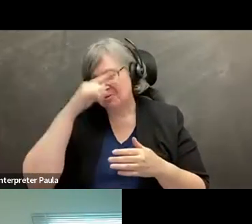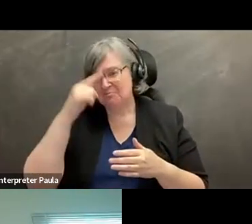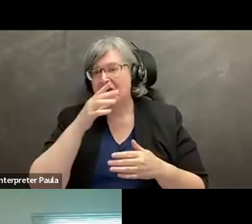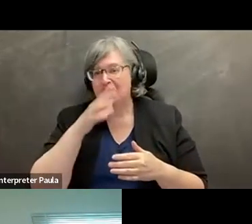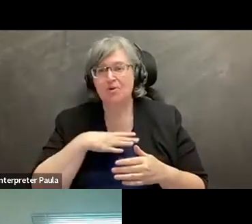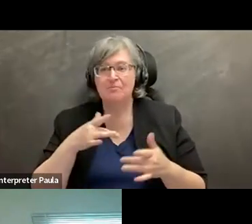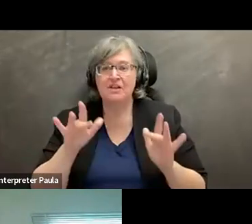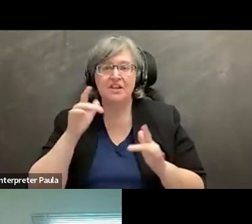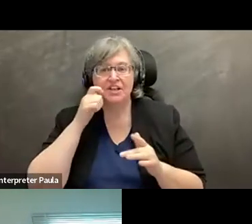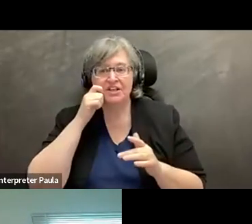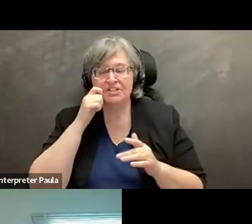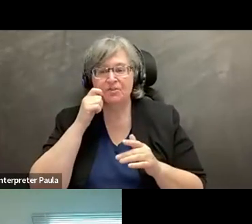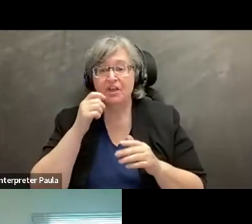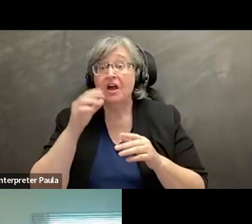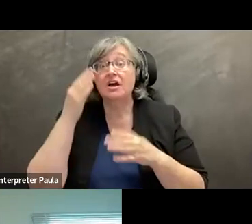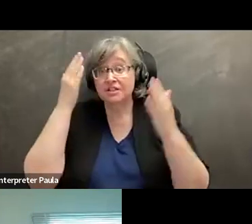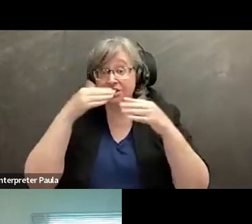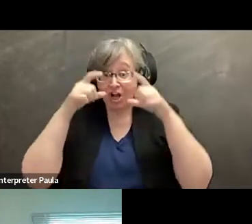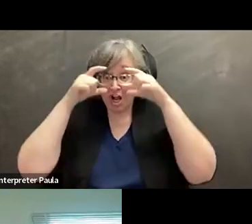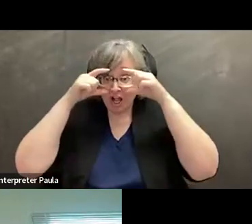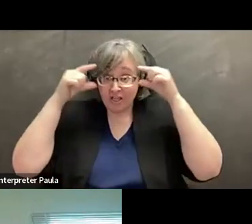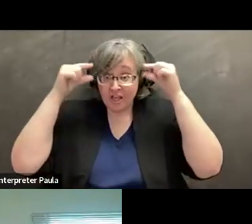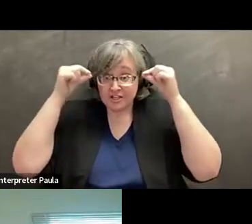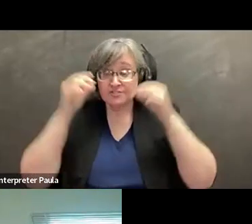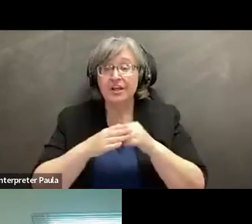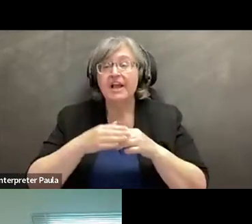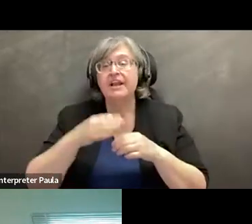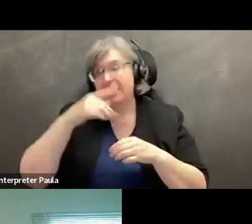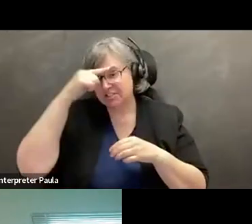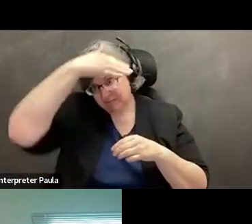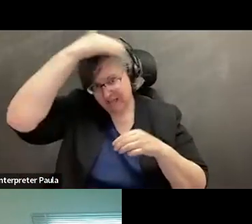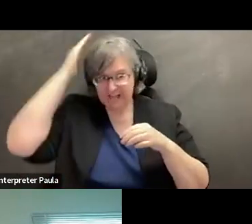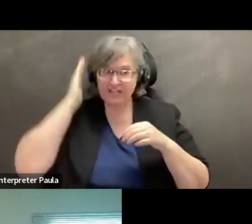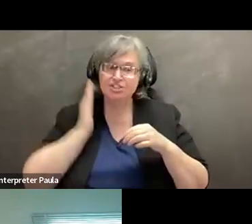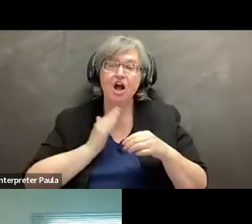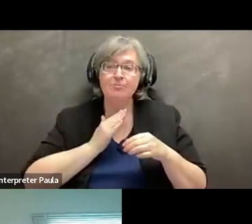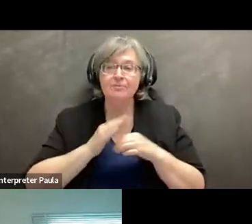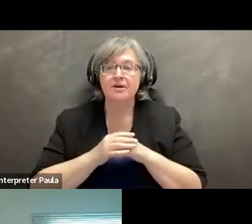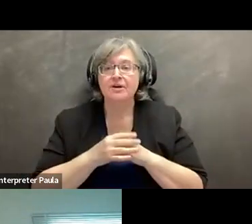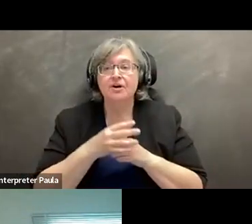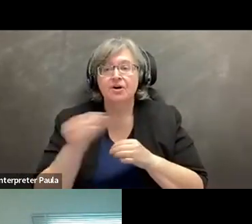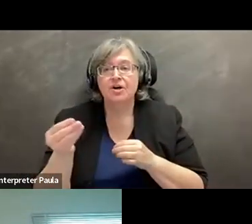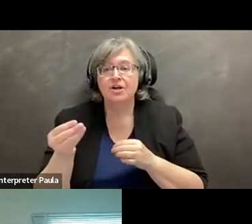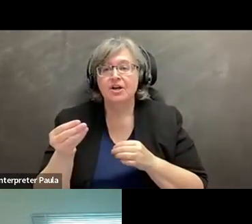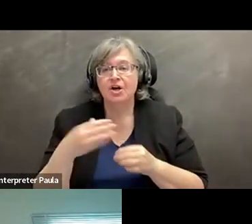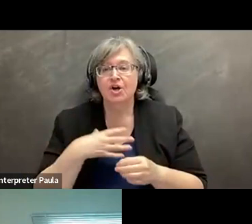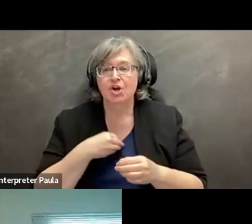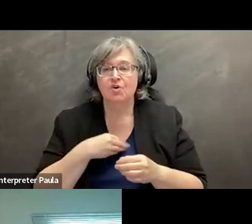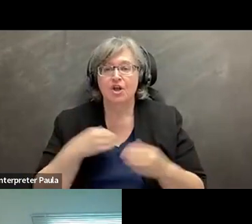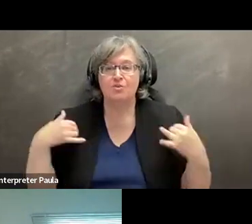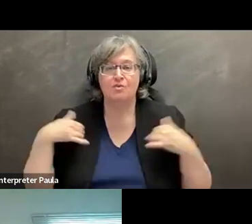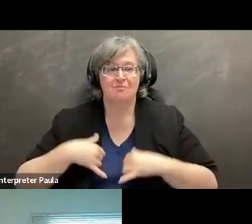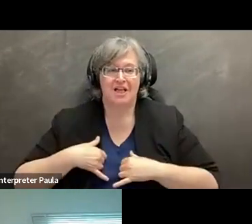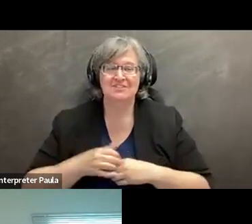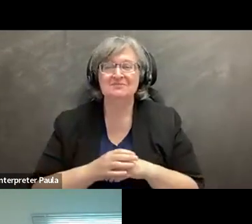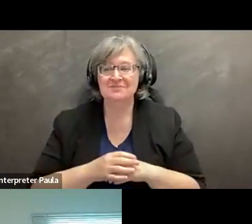with dark-rimmed glasses, also wearing a Black hijab and a white blouse.